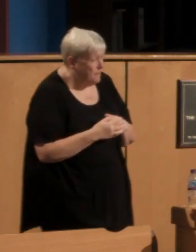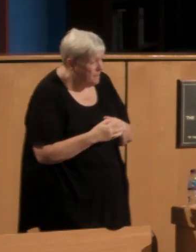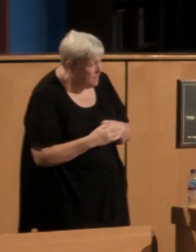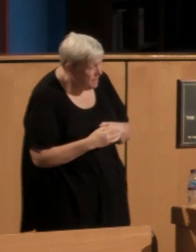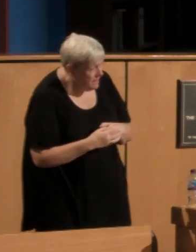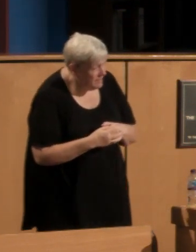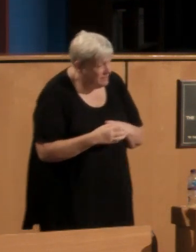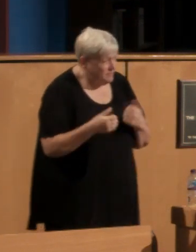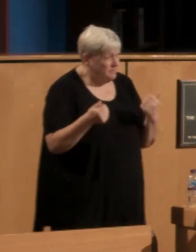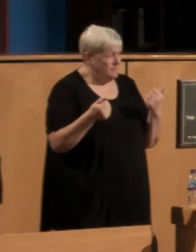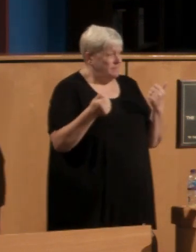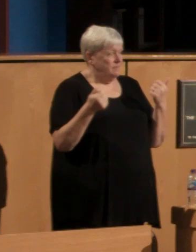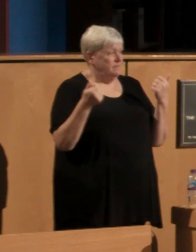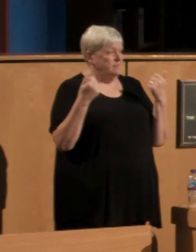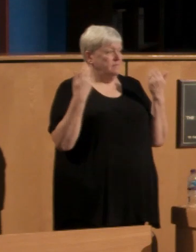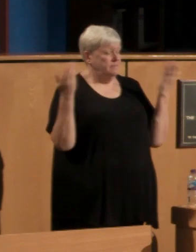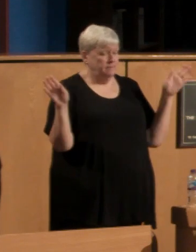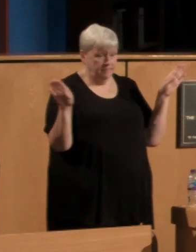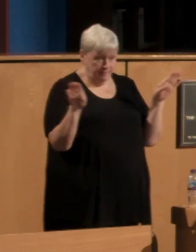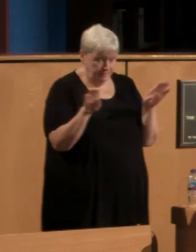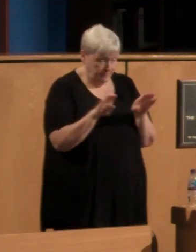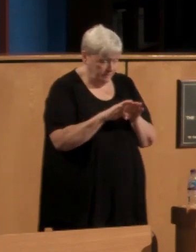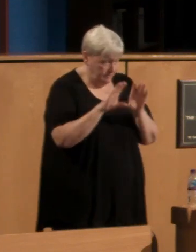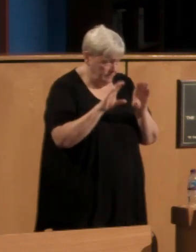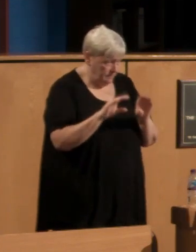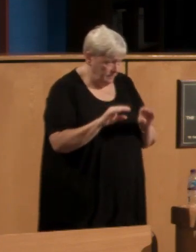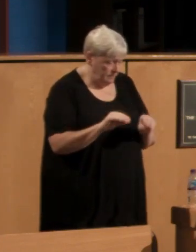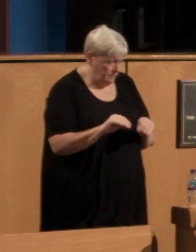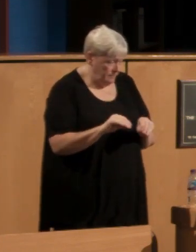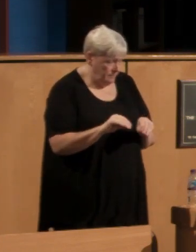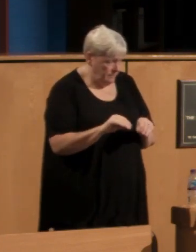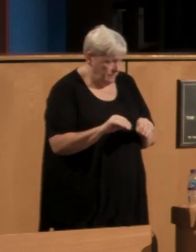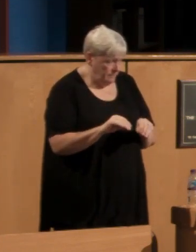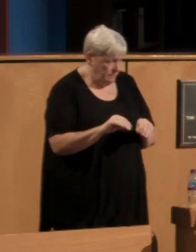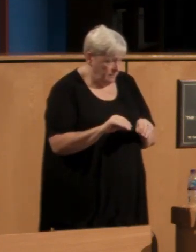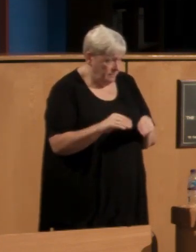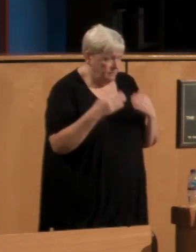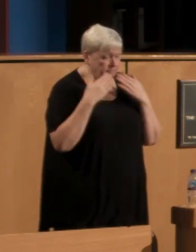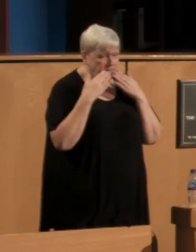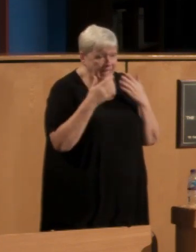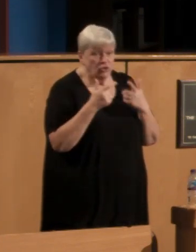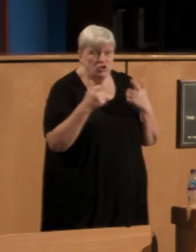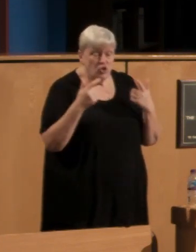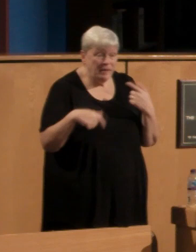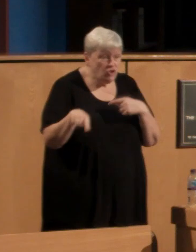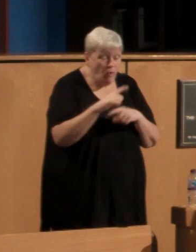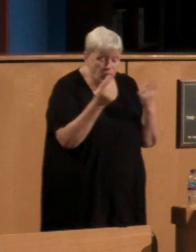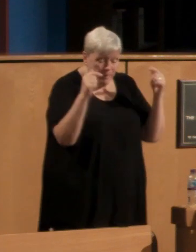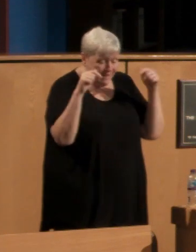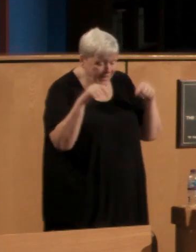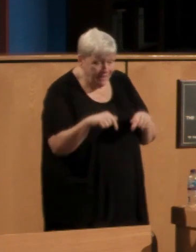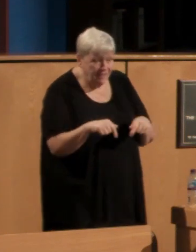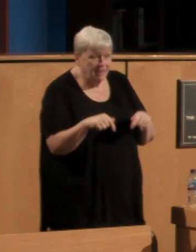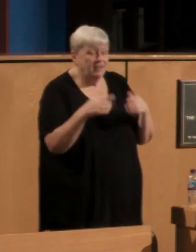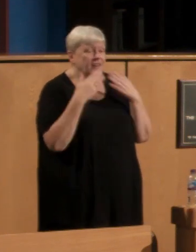That's great. Okay, and that brings us to the end of our panel today. Thanks so much to all of you for being here. It has been an